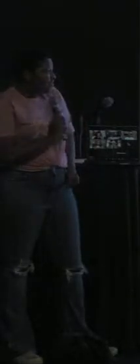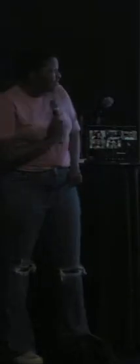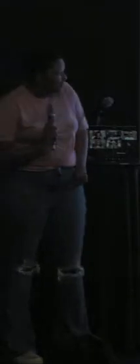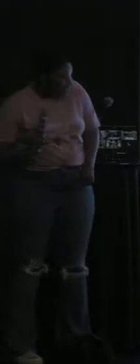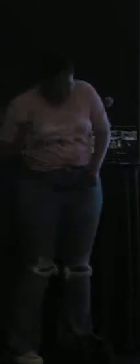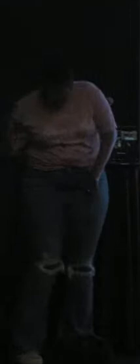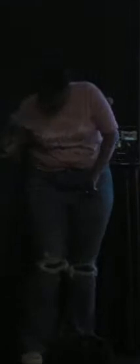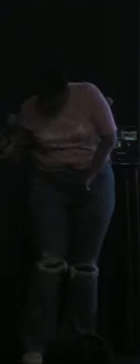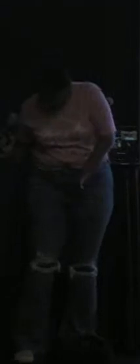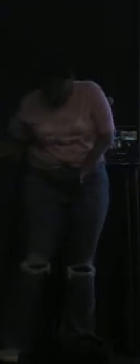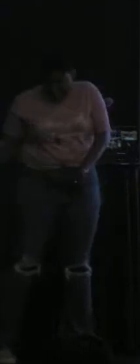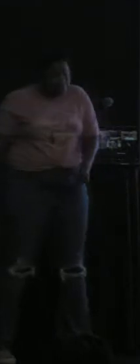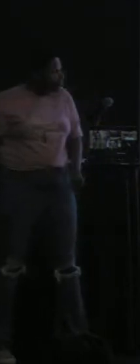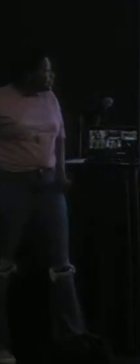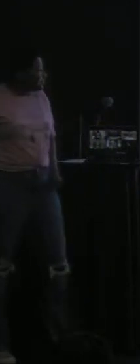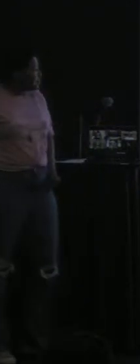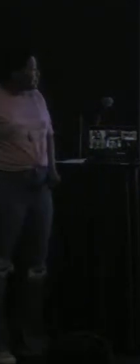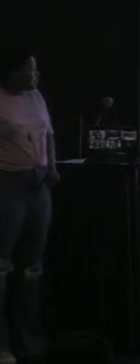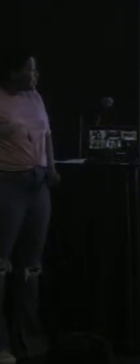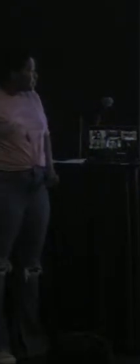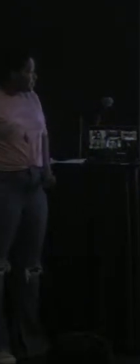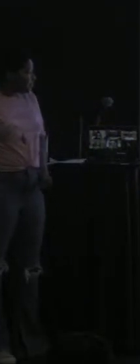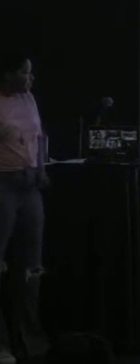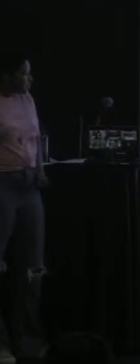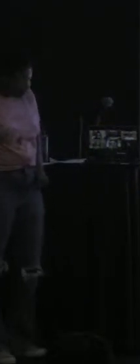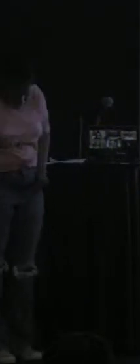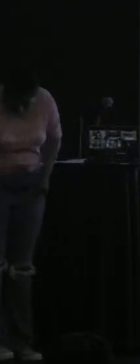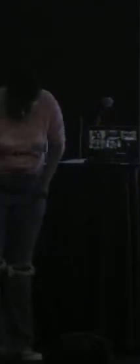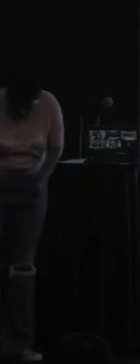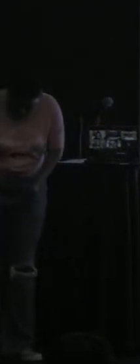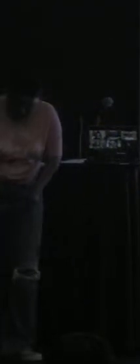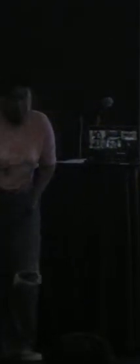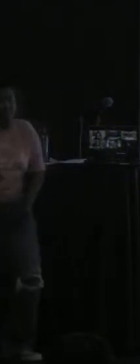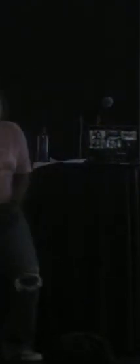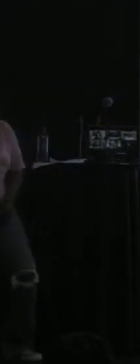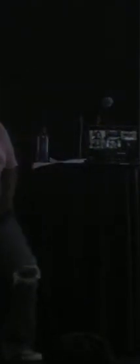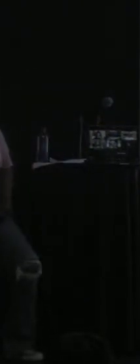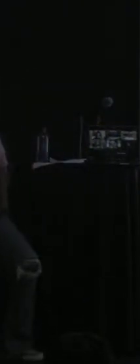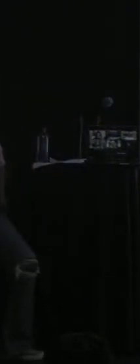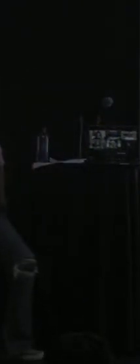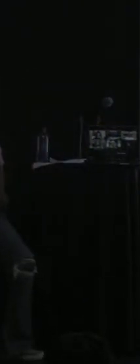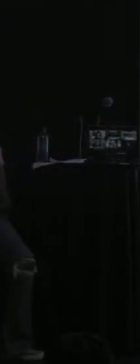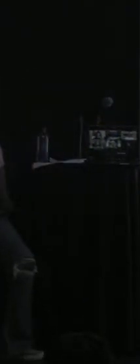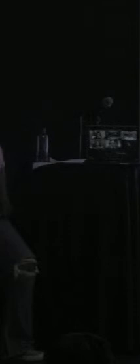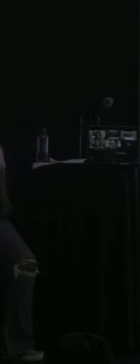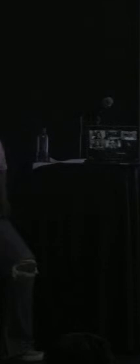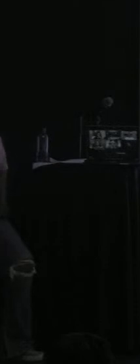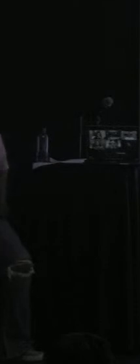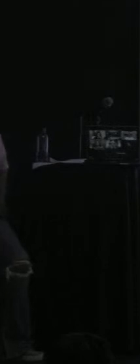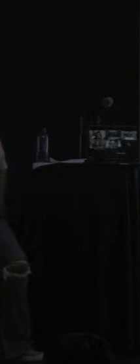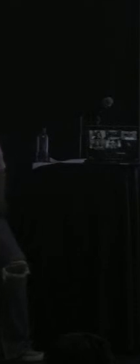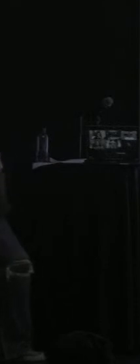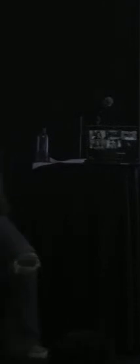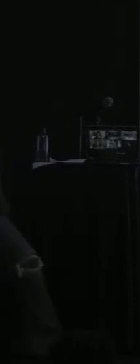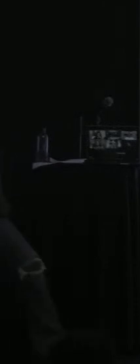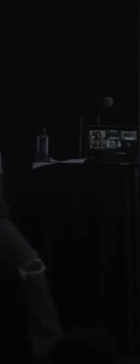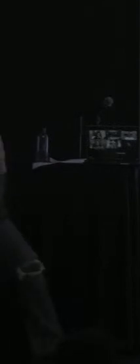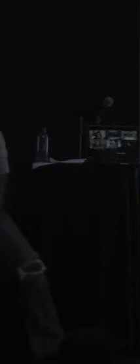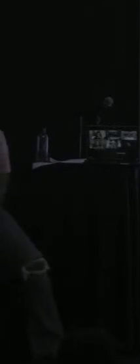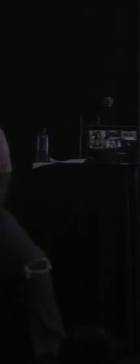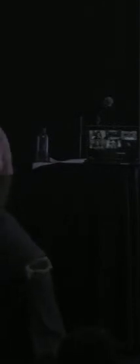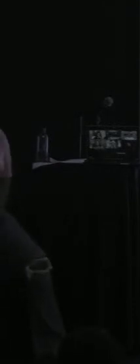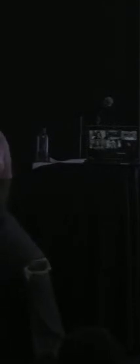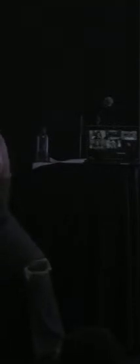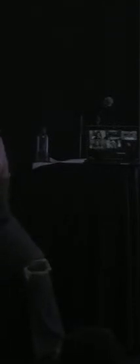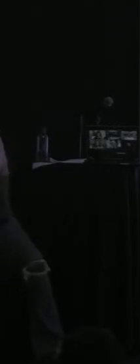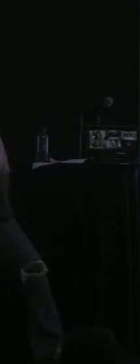Yeah, so we are all aware of the recent passing of high-valued Kevin